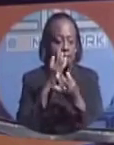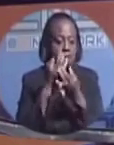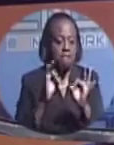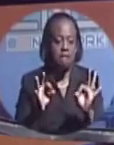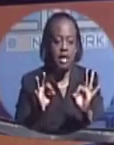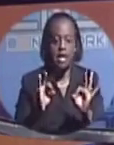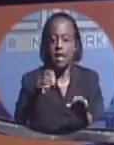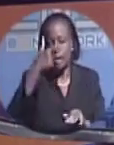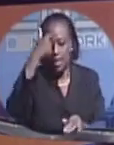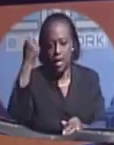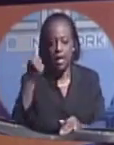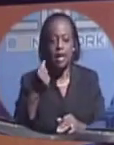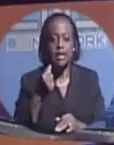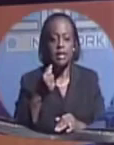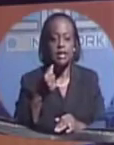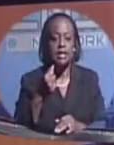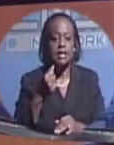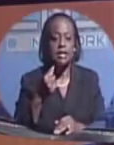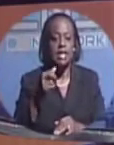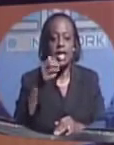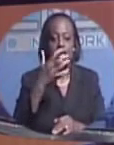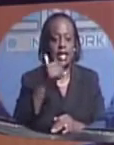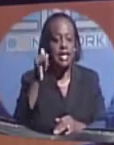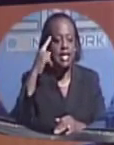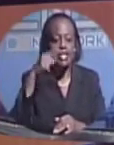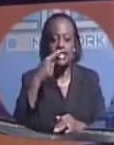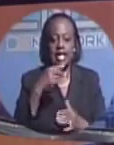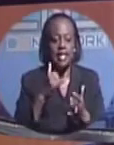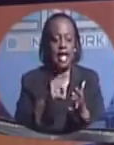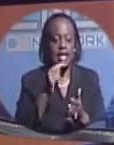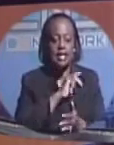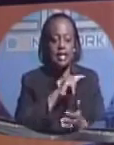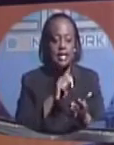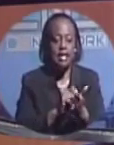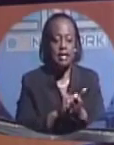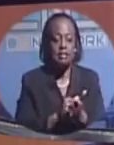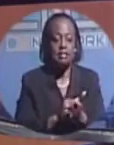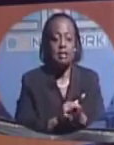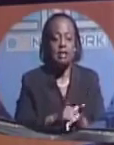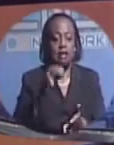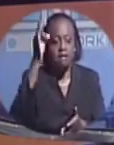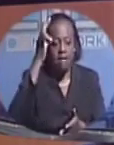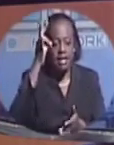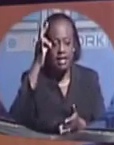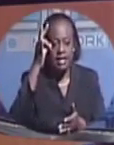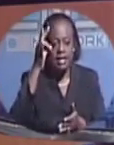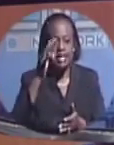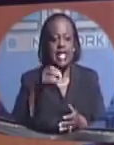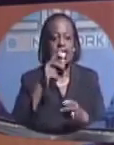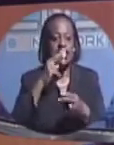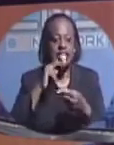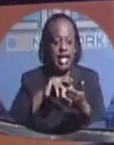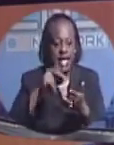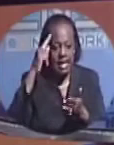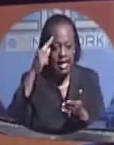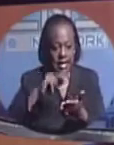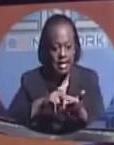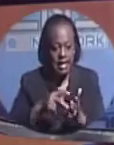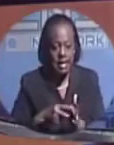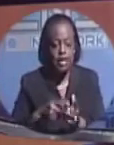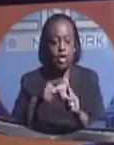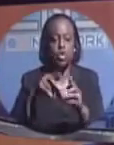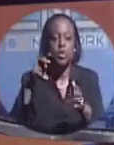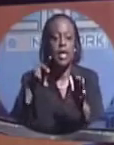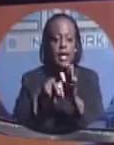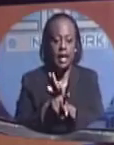not establish that Francis intended to kill Linden. But that didn't sit well with prosecutors, and they immediately filed an appeal.